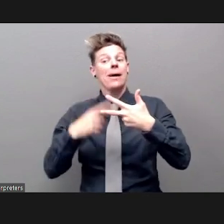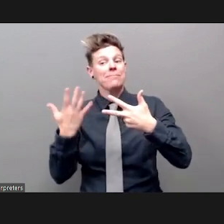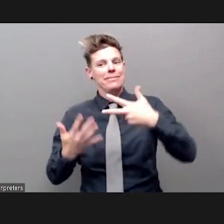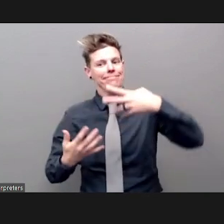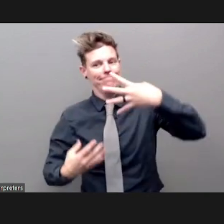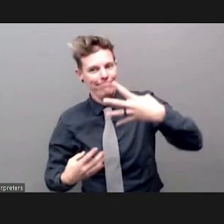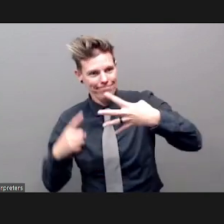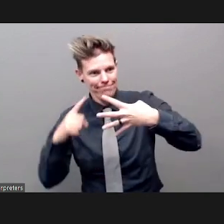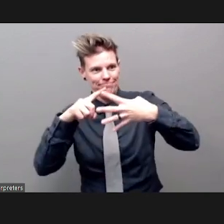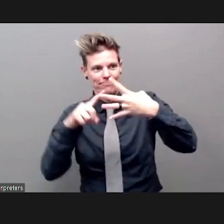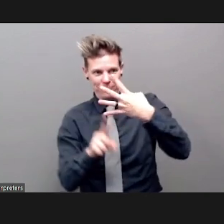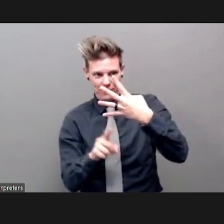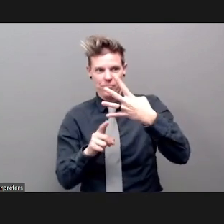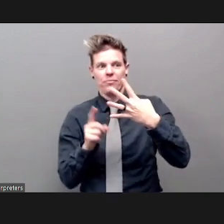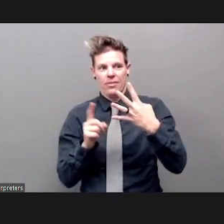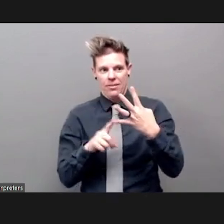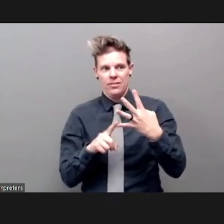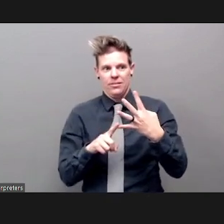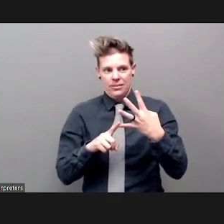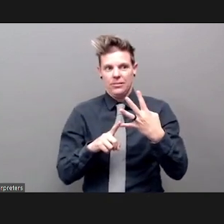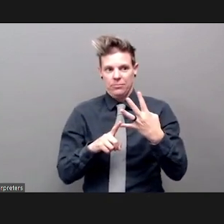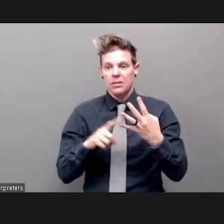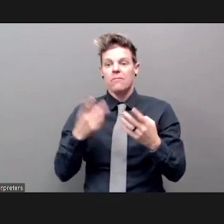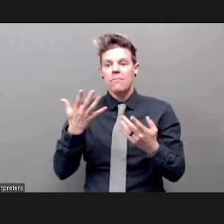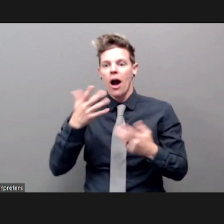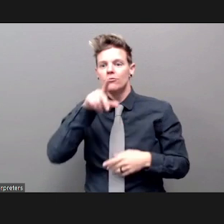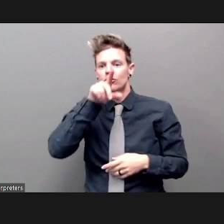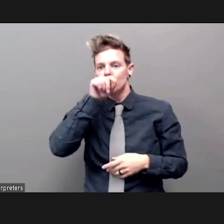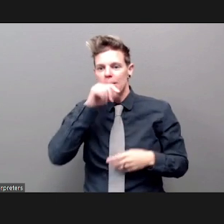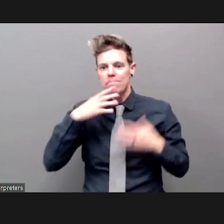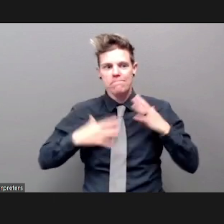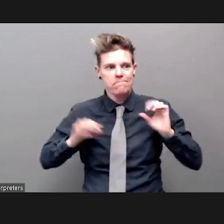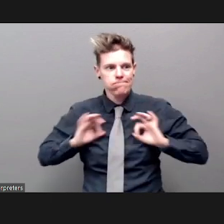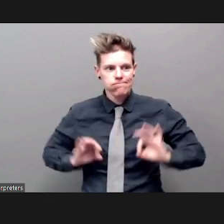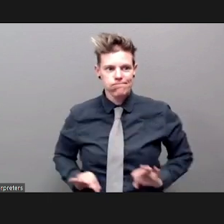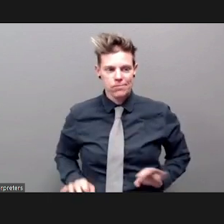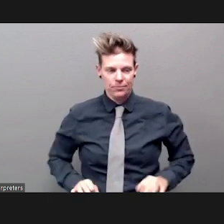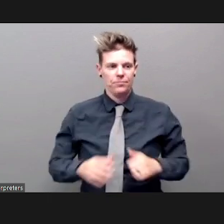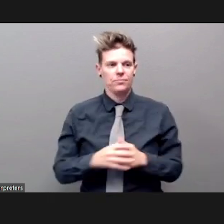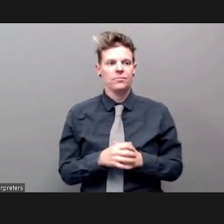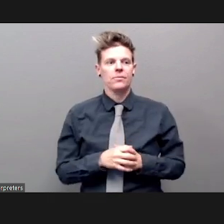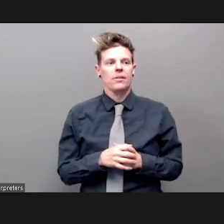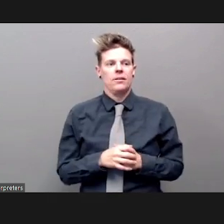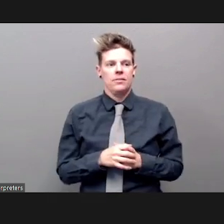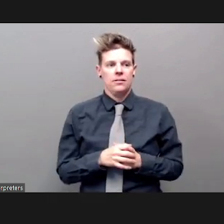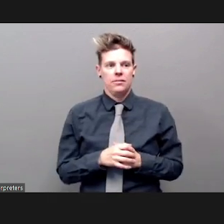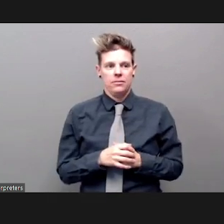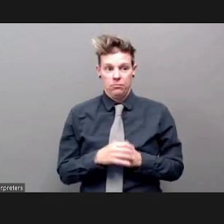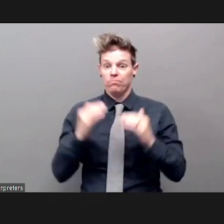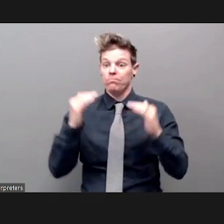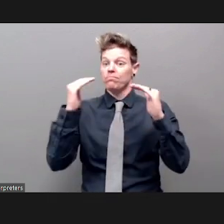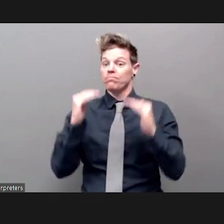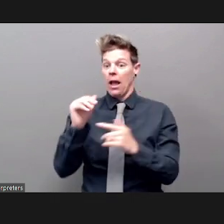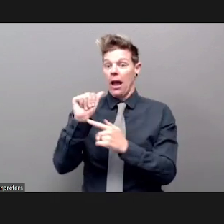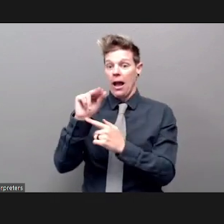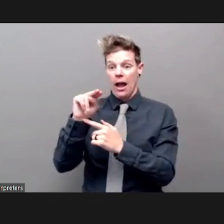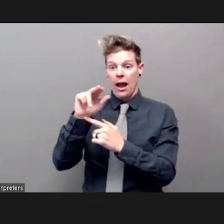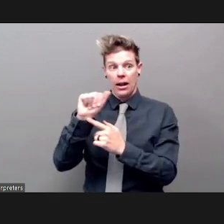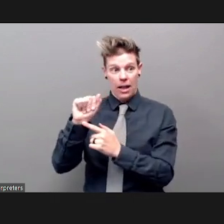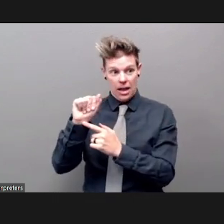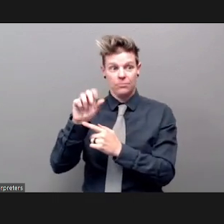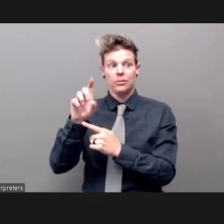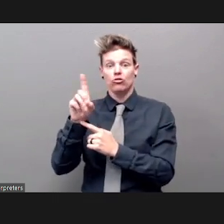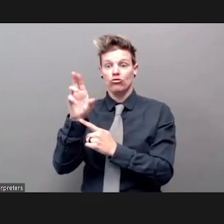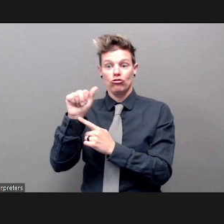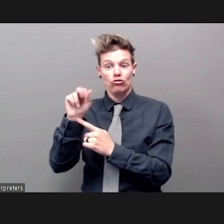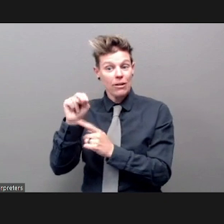Medical Officer at UNM Children's Hospital, and she'll give us a firsthand perspective regarding the increased number of